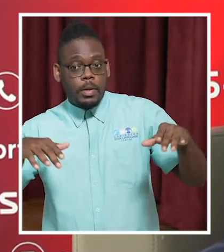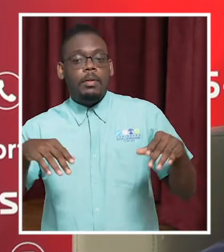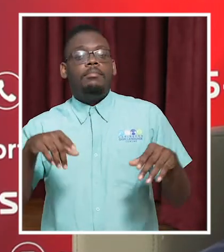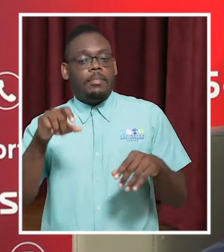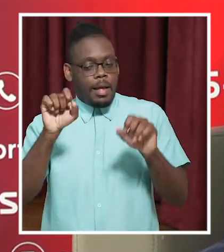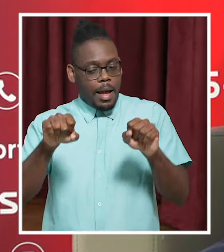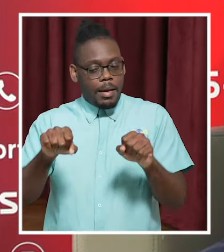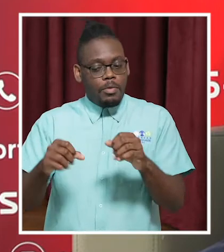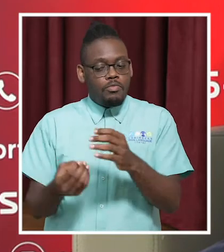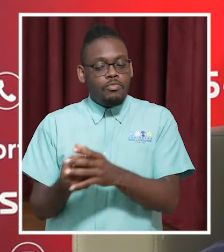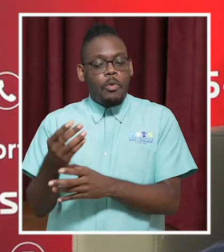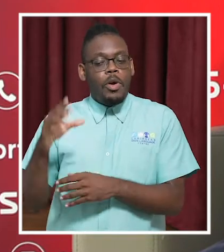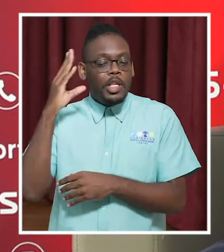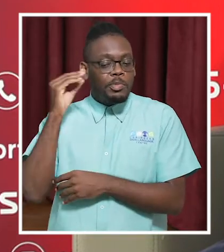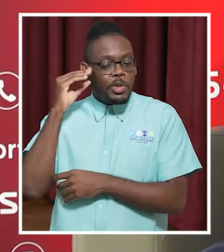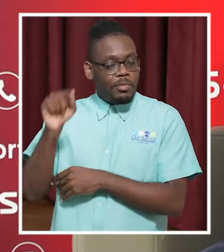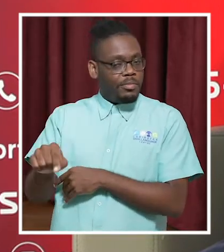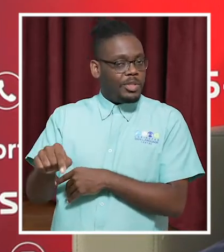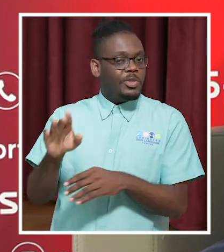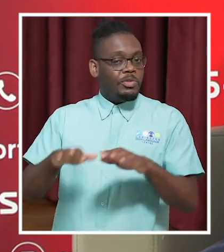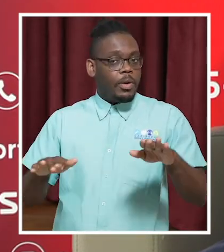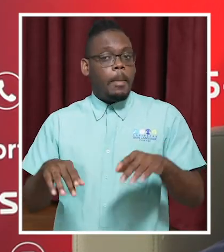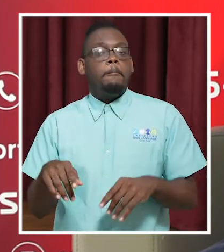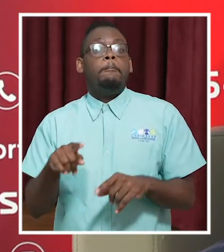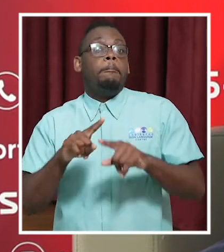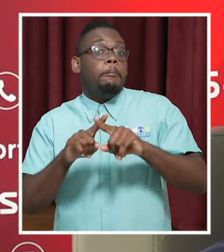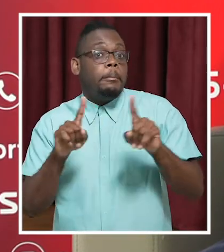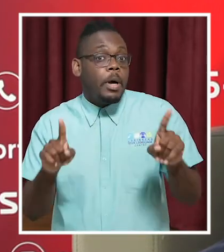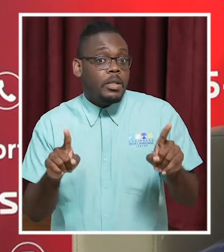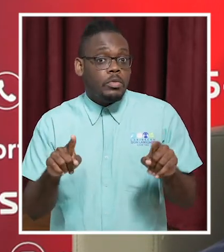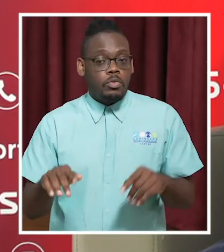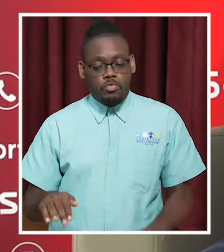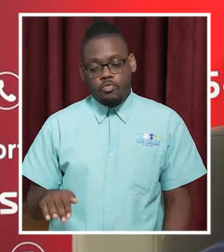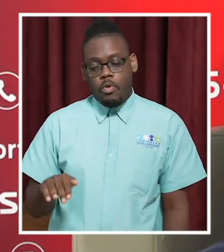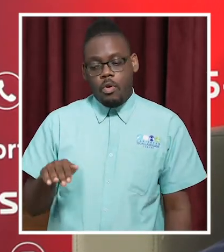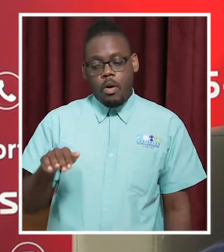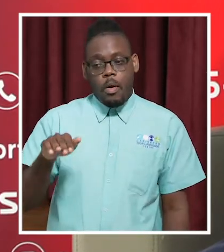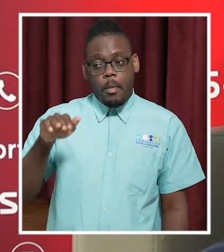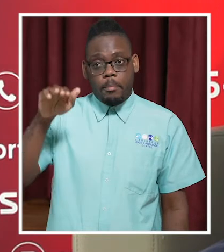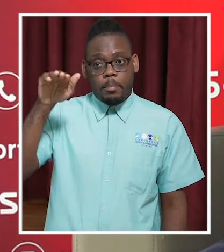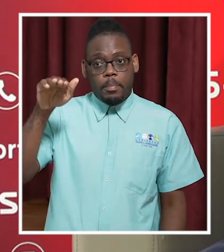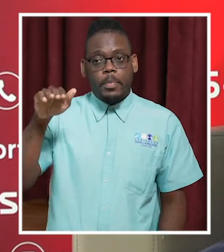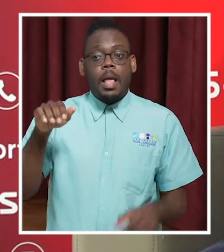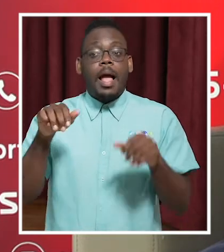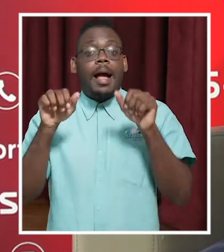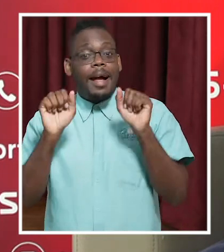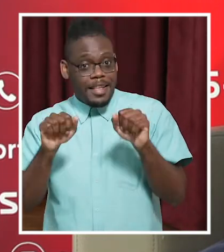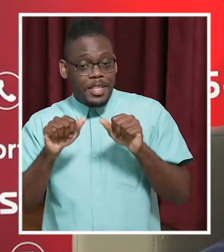continue into adulthood if not treated, and if the individual does not, as they grow